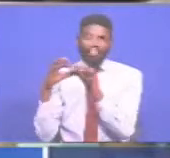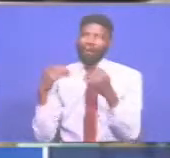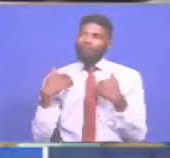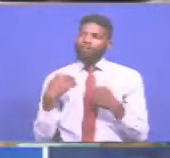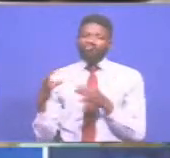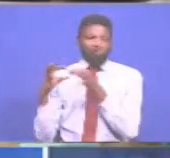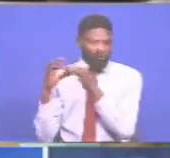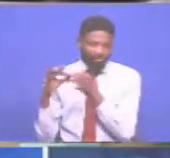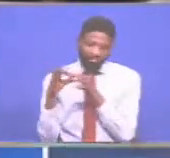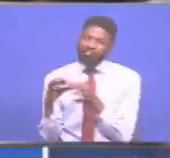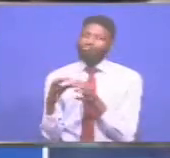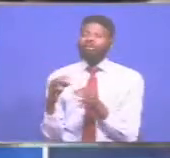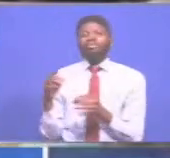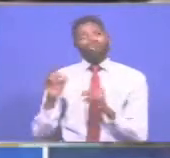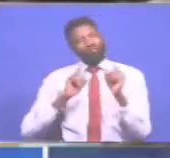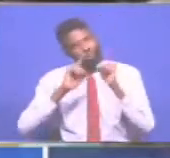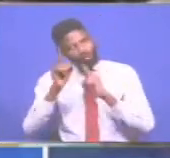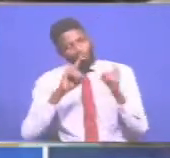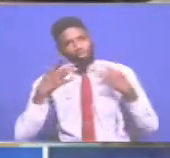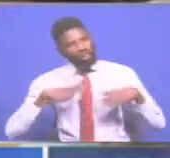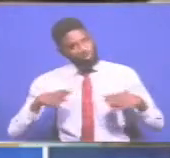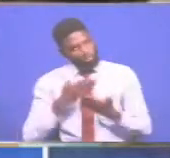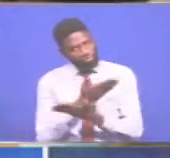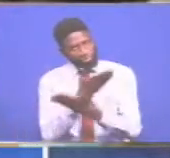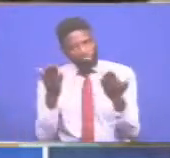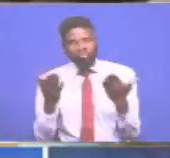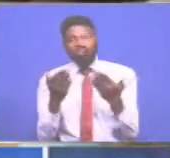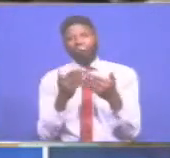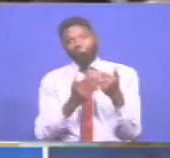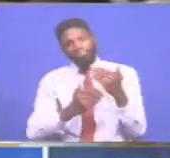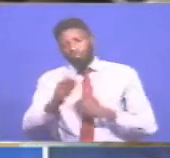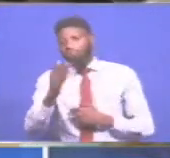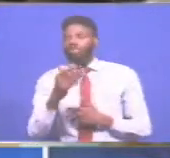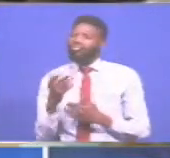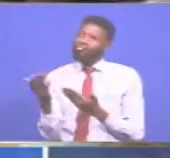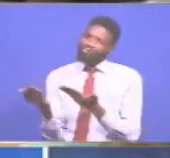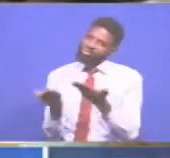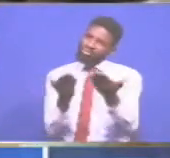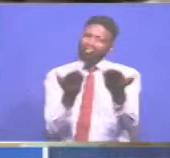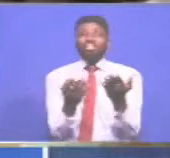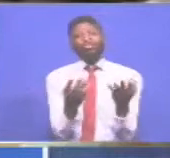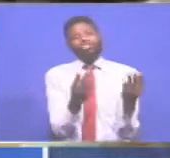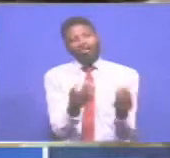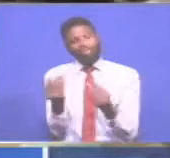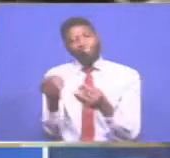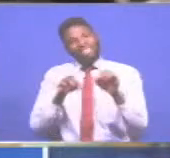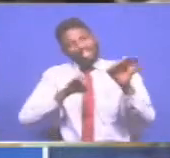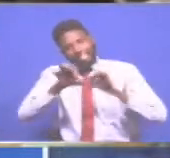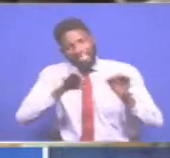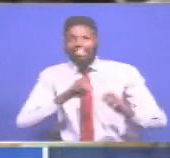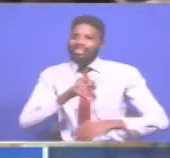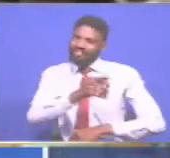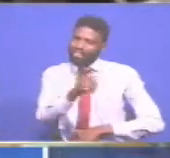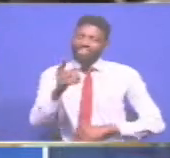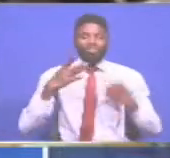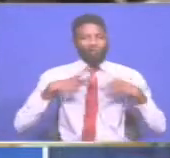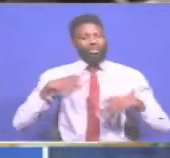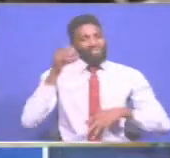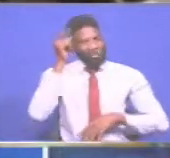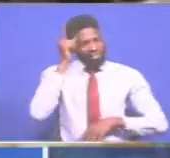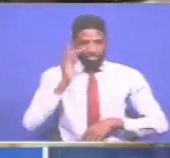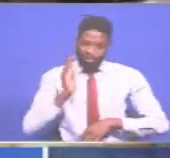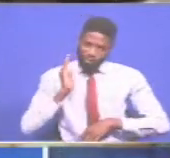Tumezoeana, we ongea na hii watu mahali tunaingia, ongea na hii watu polepole, watakusikiza tu.